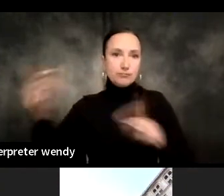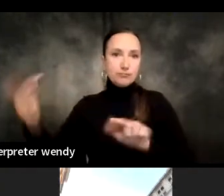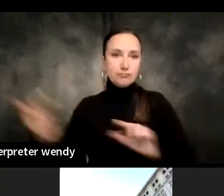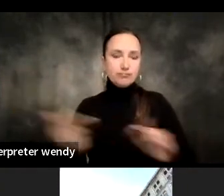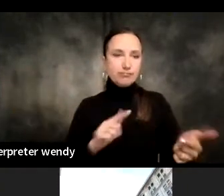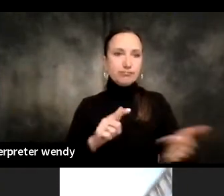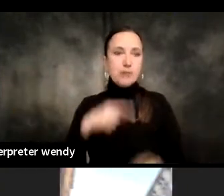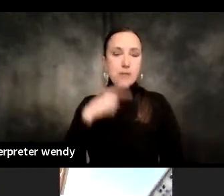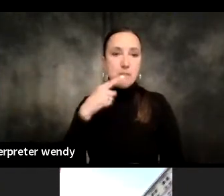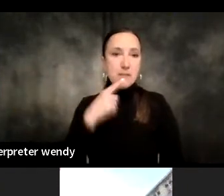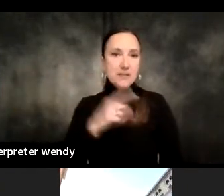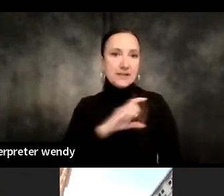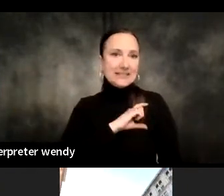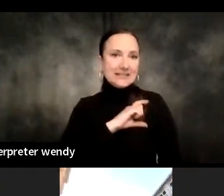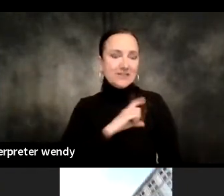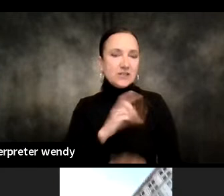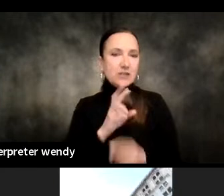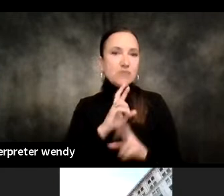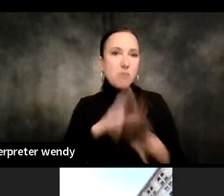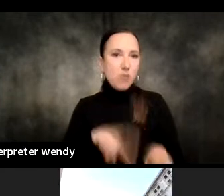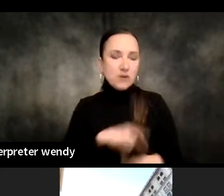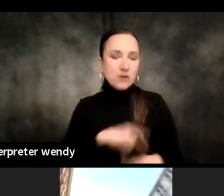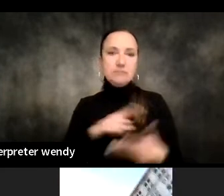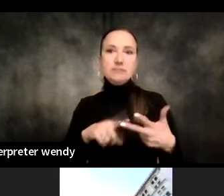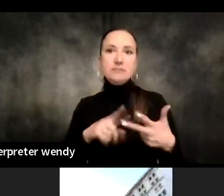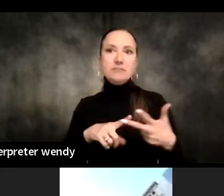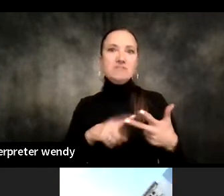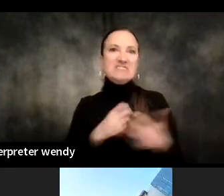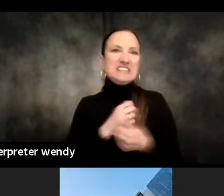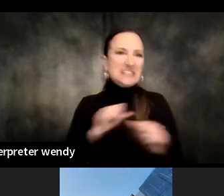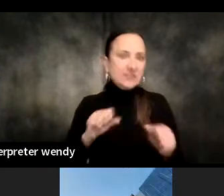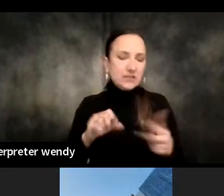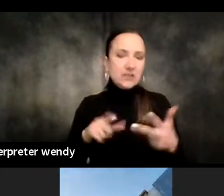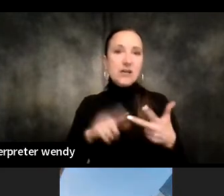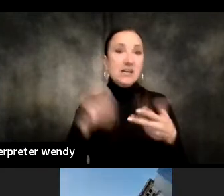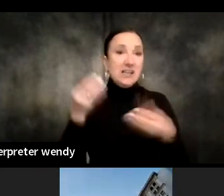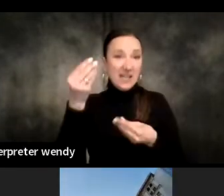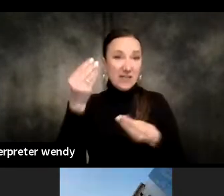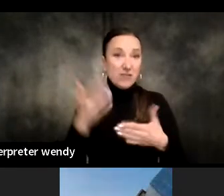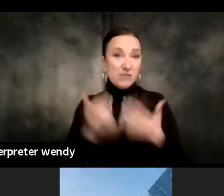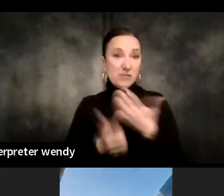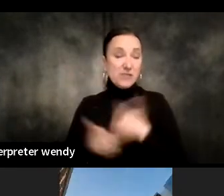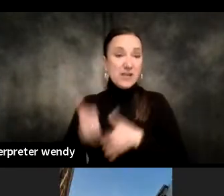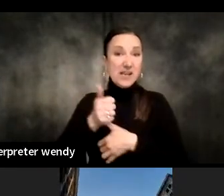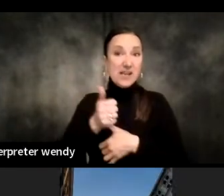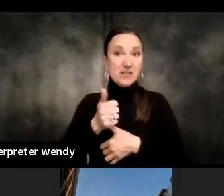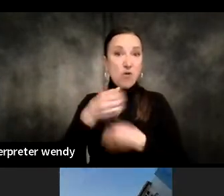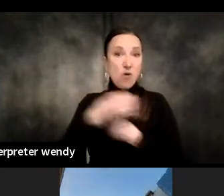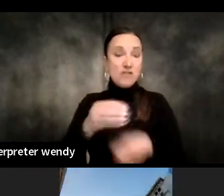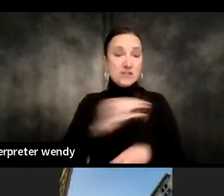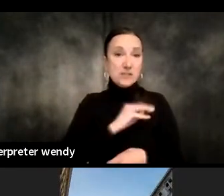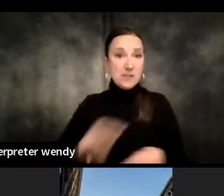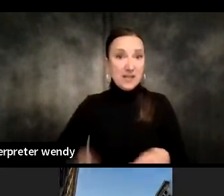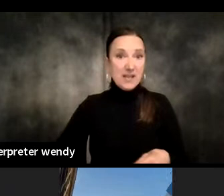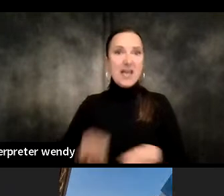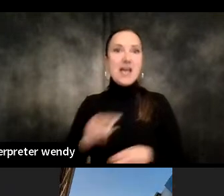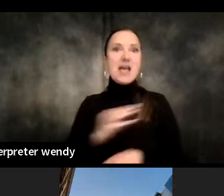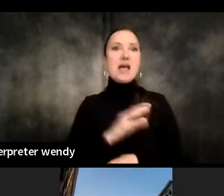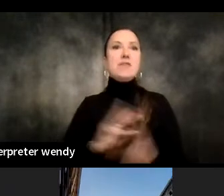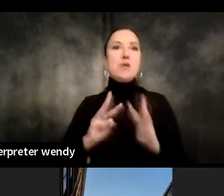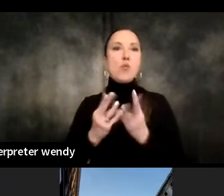safety report from MPD, any information being shared from the Executive Office of the Mayor and the Ward 5 Council